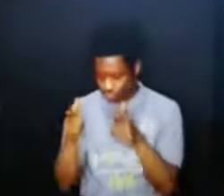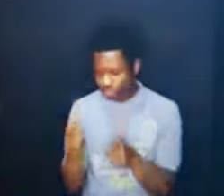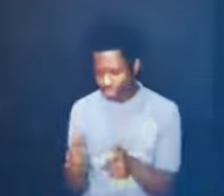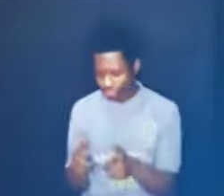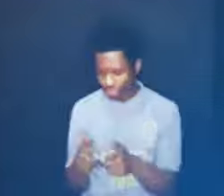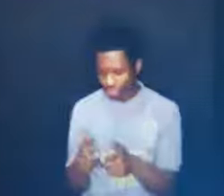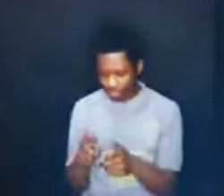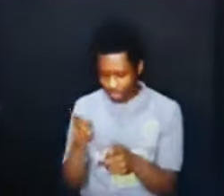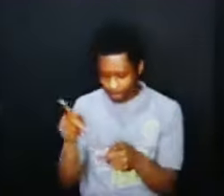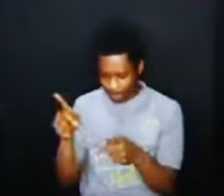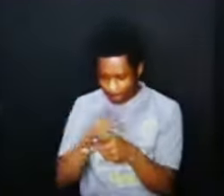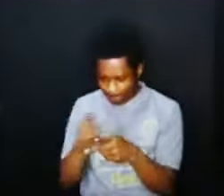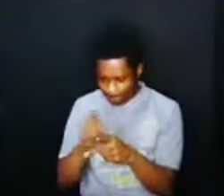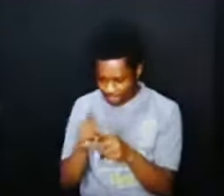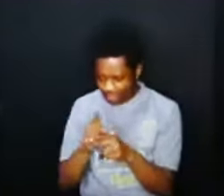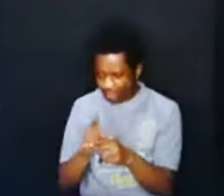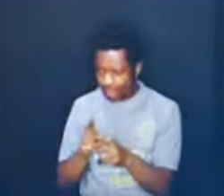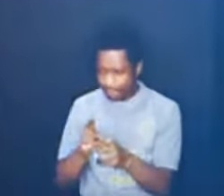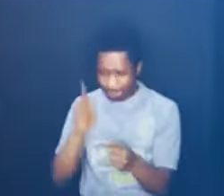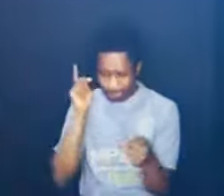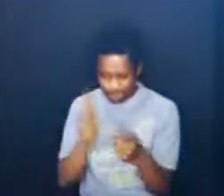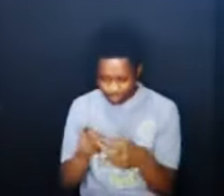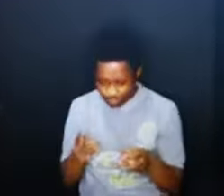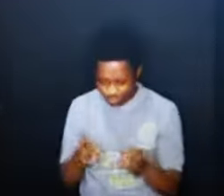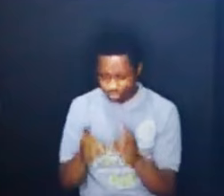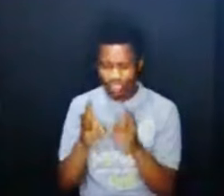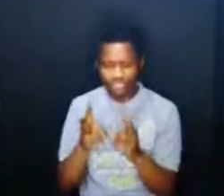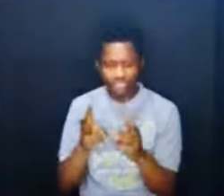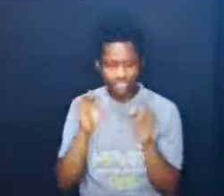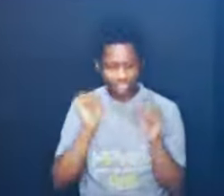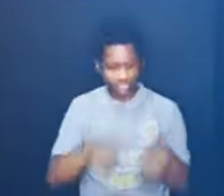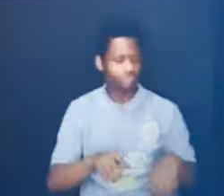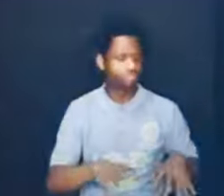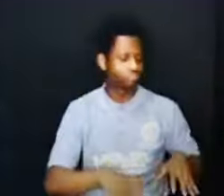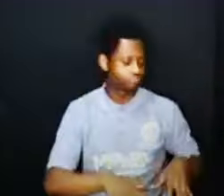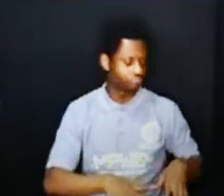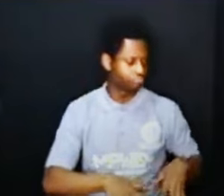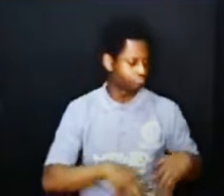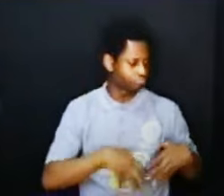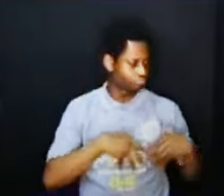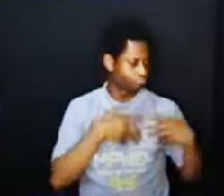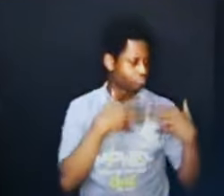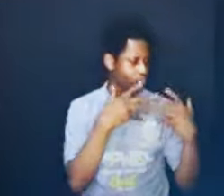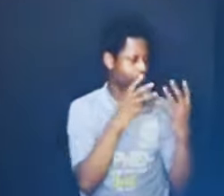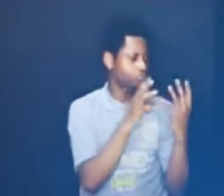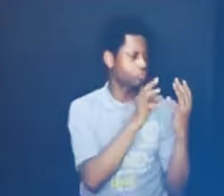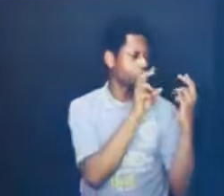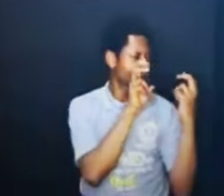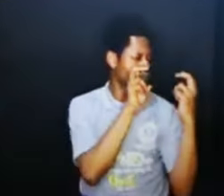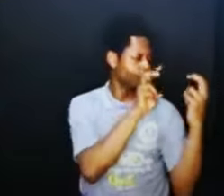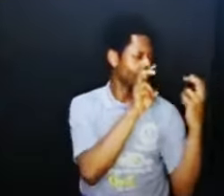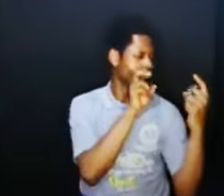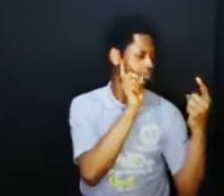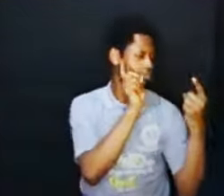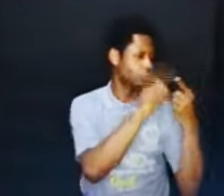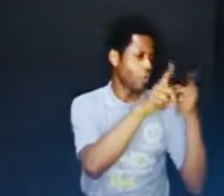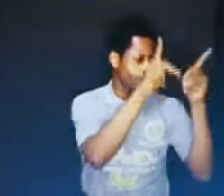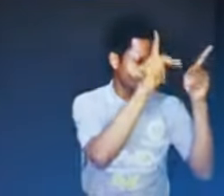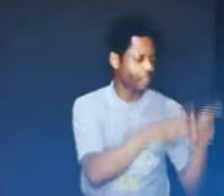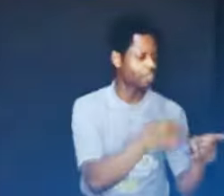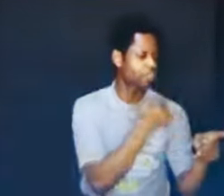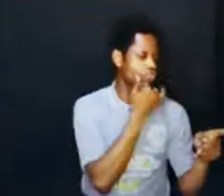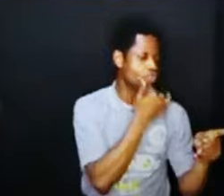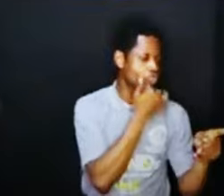to the perceived offender. Enu achino ni ahwe ekwan sonko a yebetumi afa so na nipa eye se why bibia tiaye